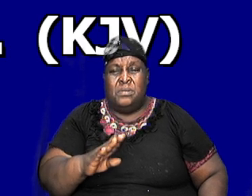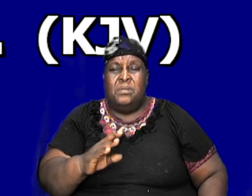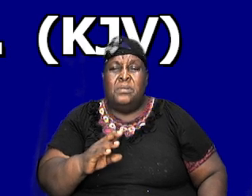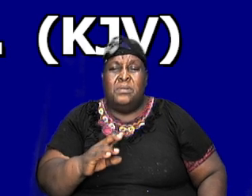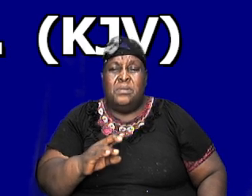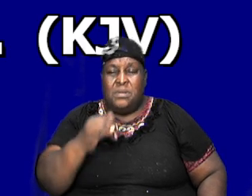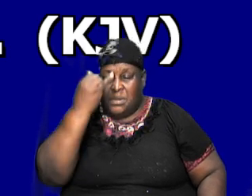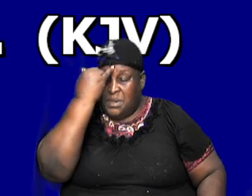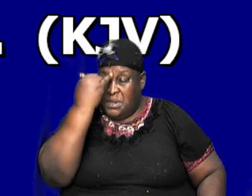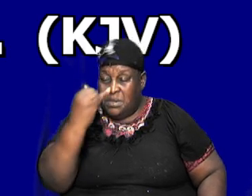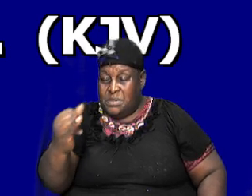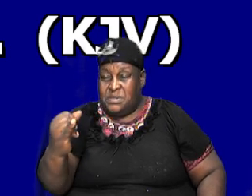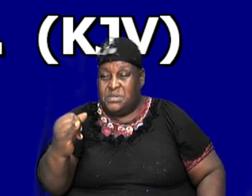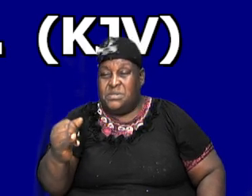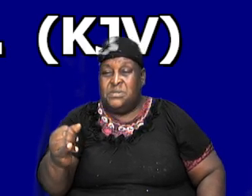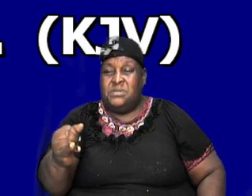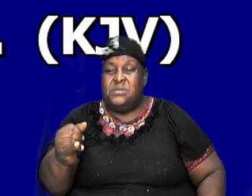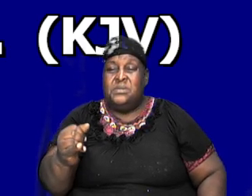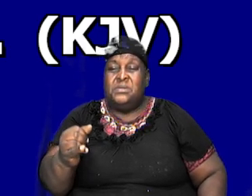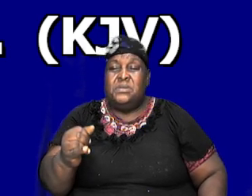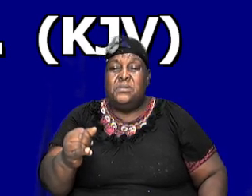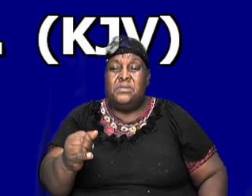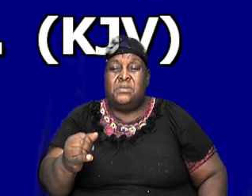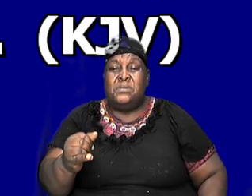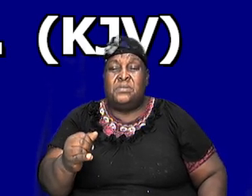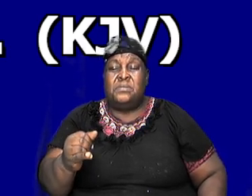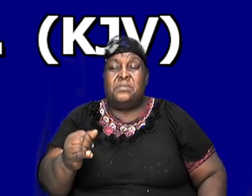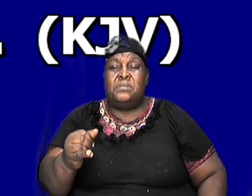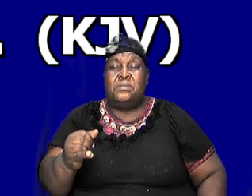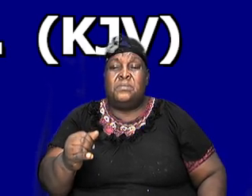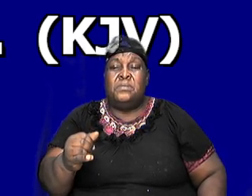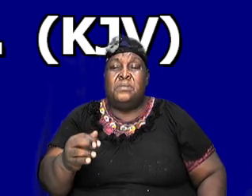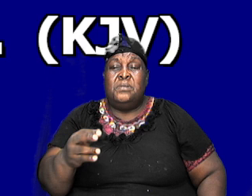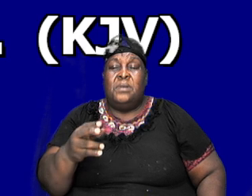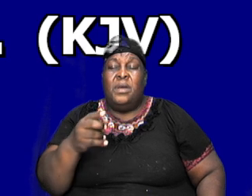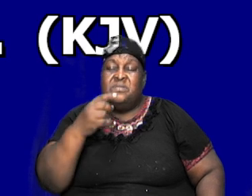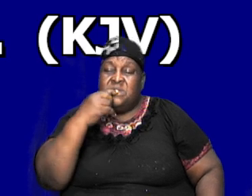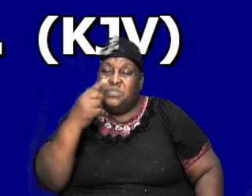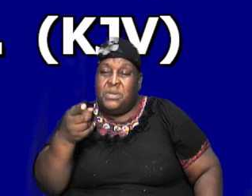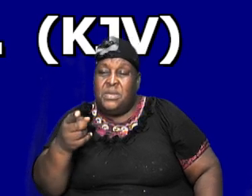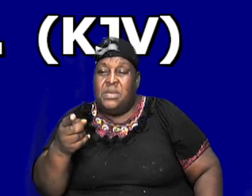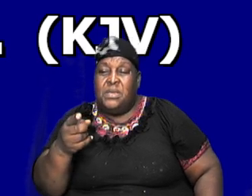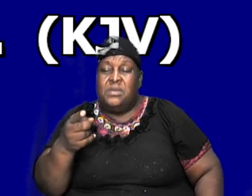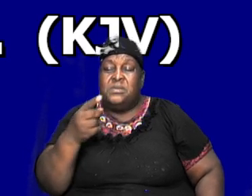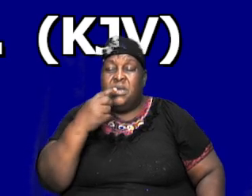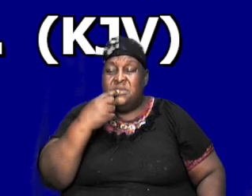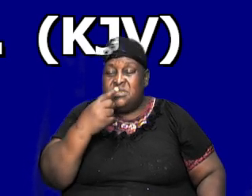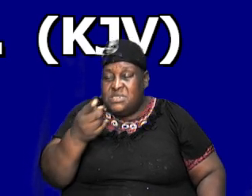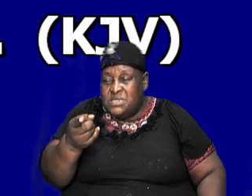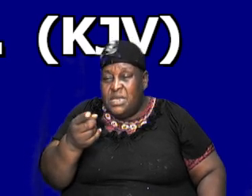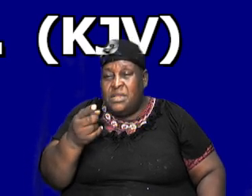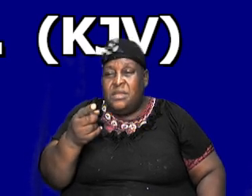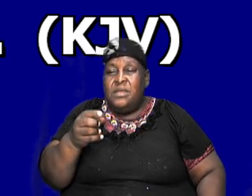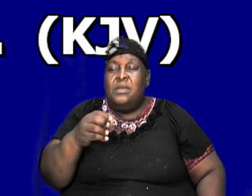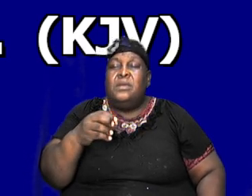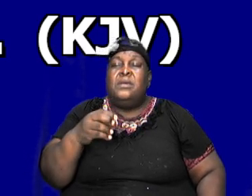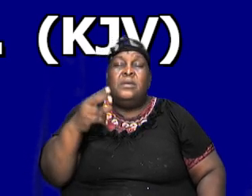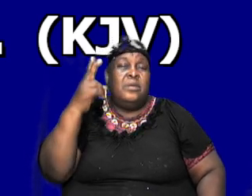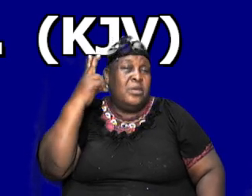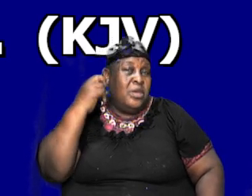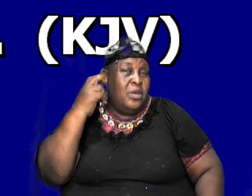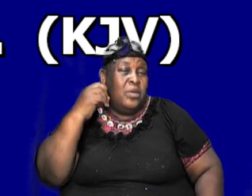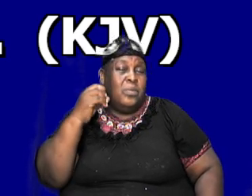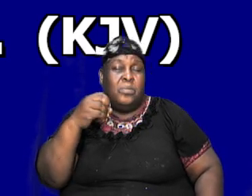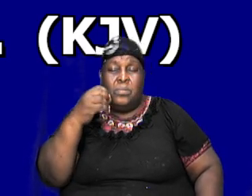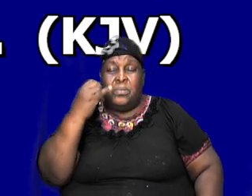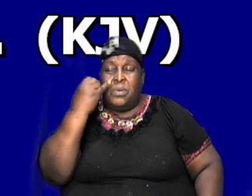in Isaiah, you find a plethora of references stating that, "Hear, O Israel, you know, there is